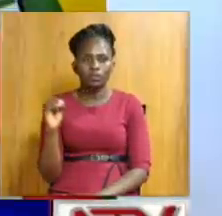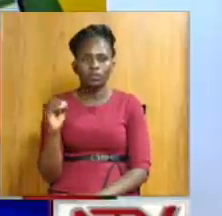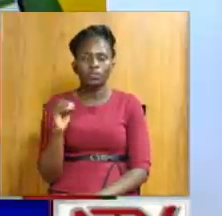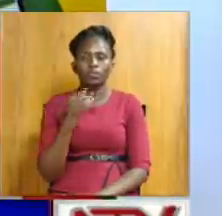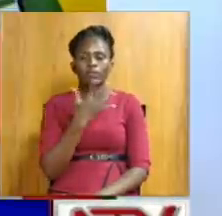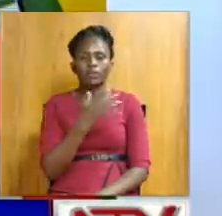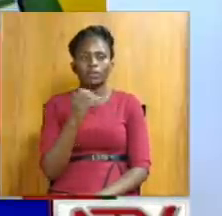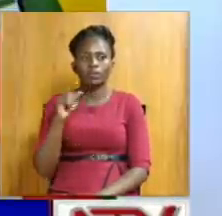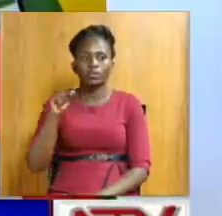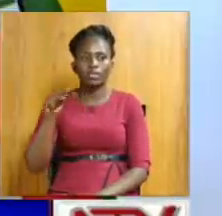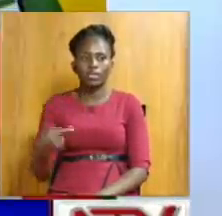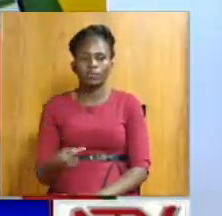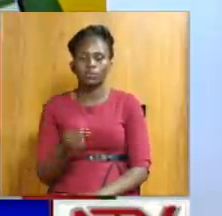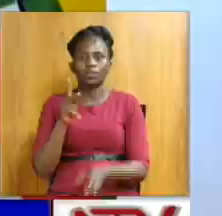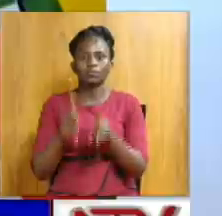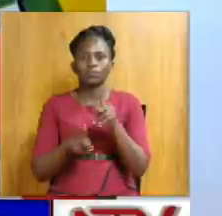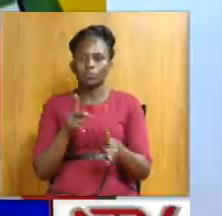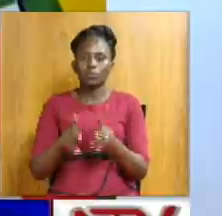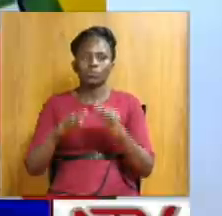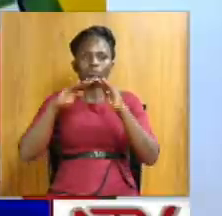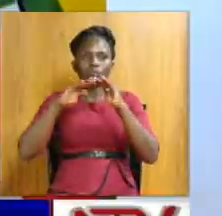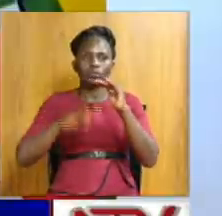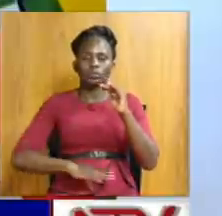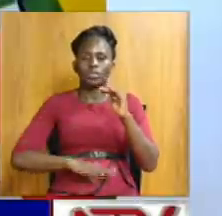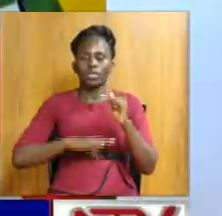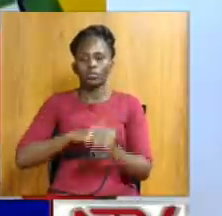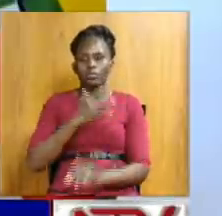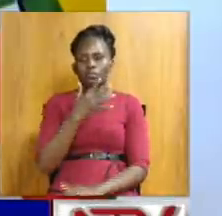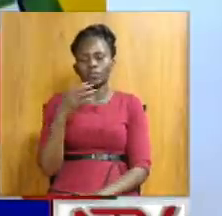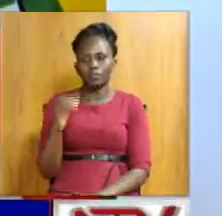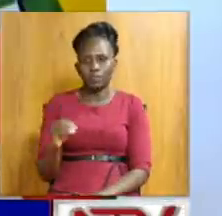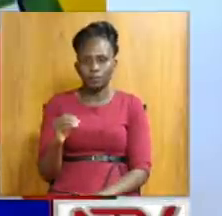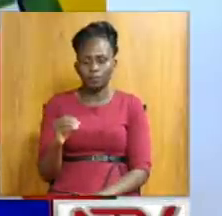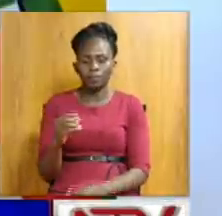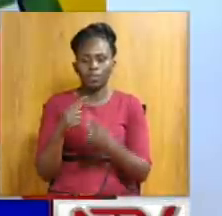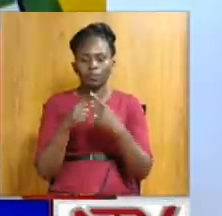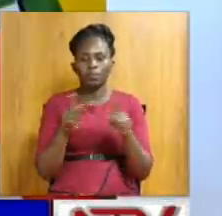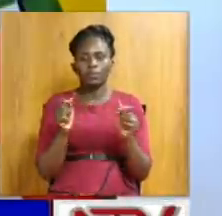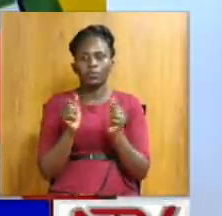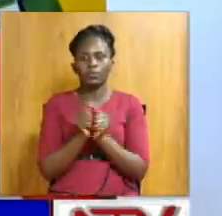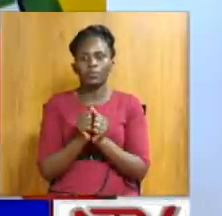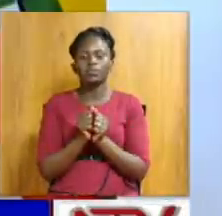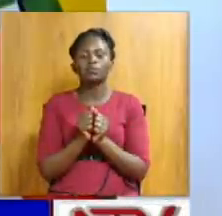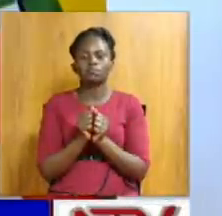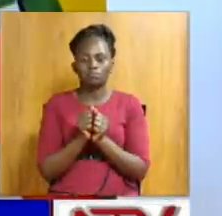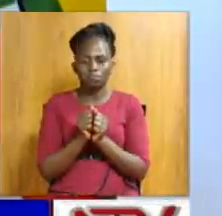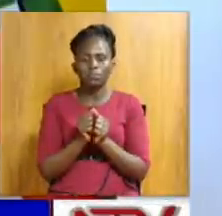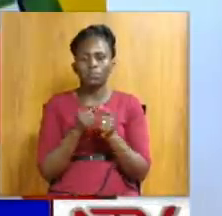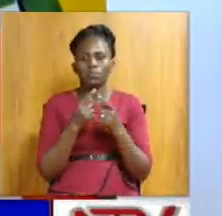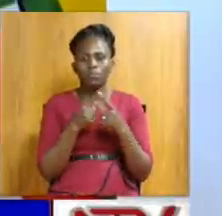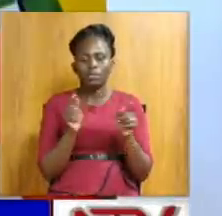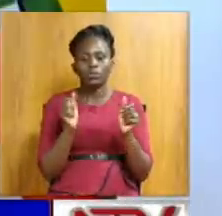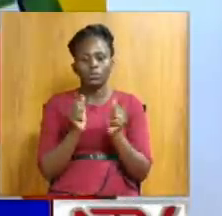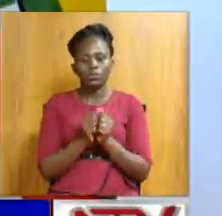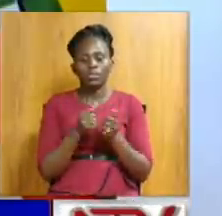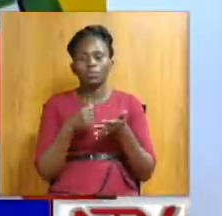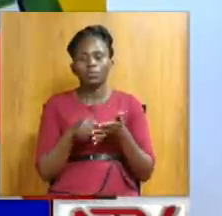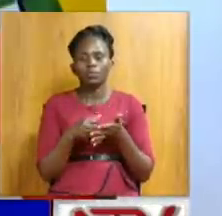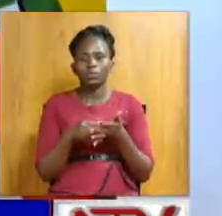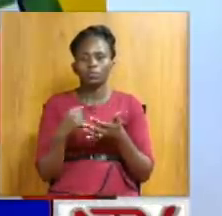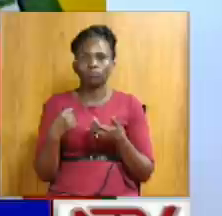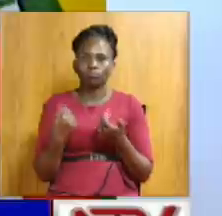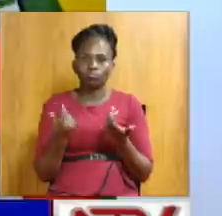500,000 people below the age of 50, but with comorbidities, e.g.